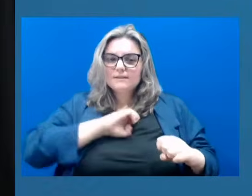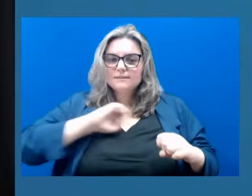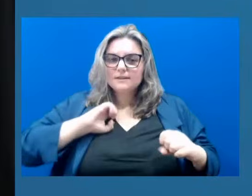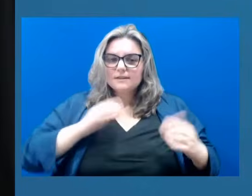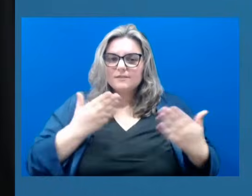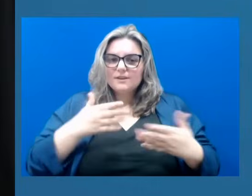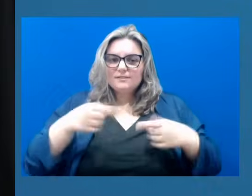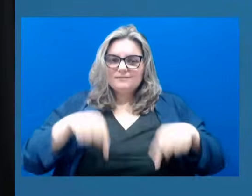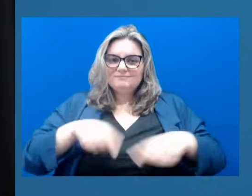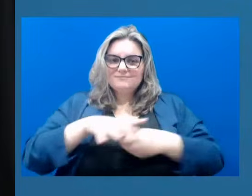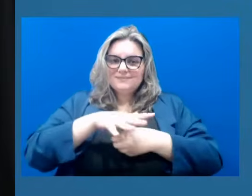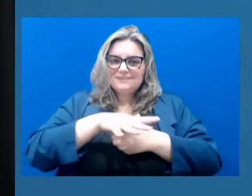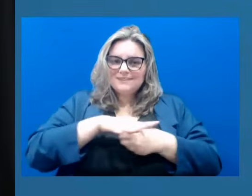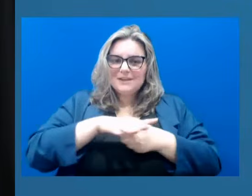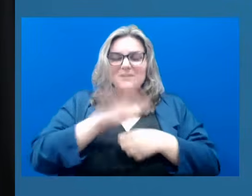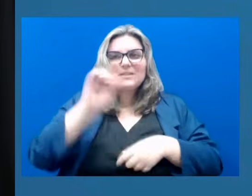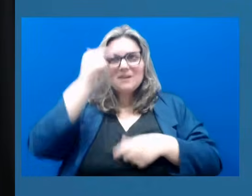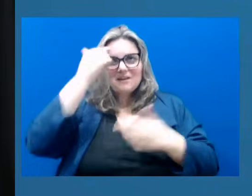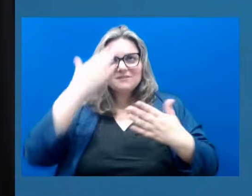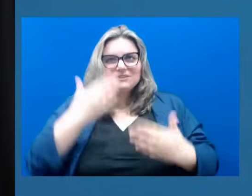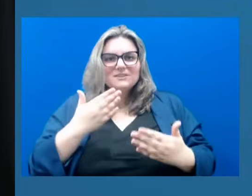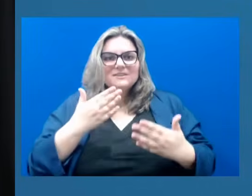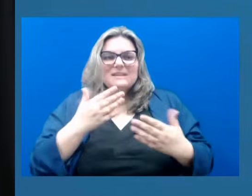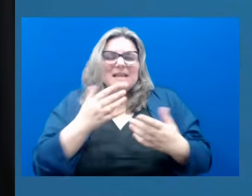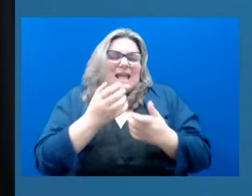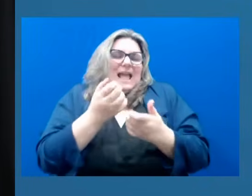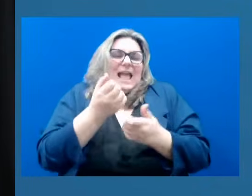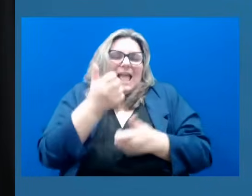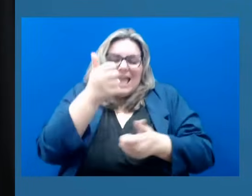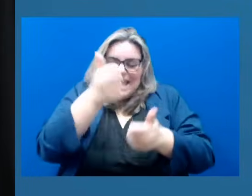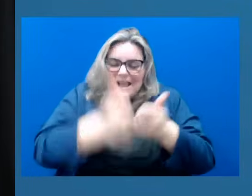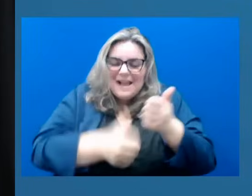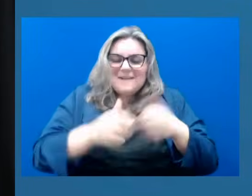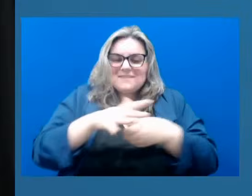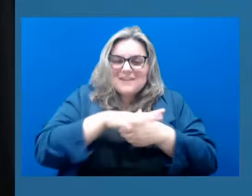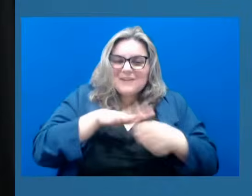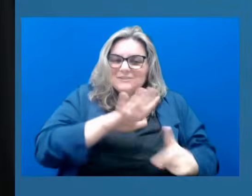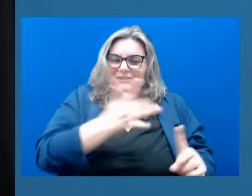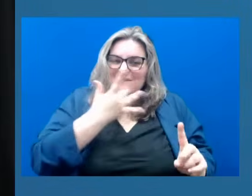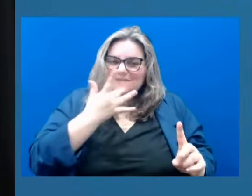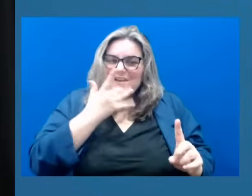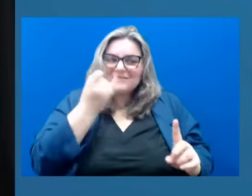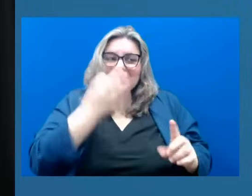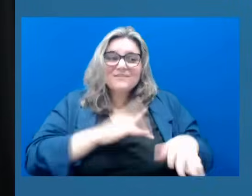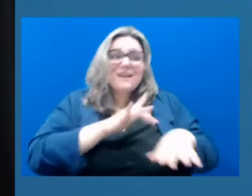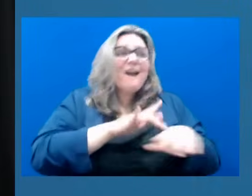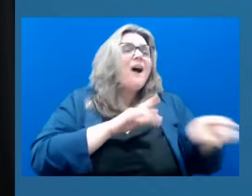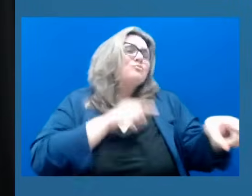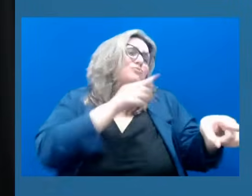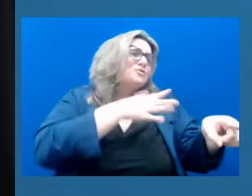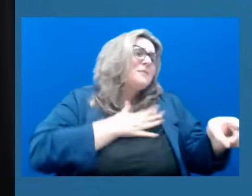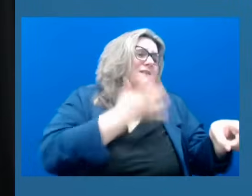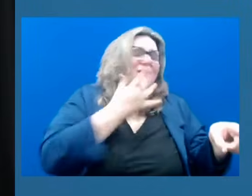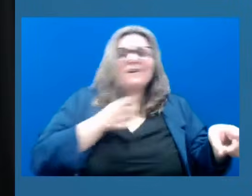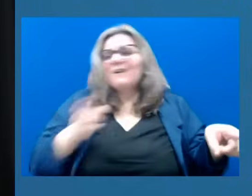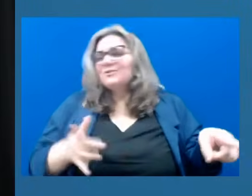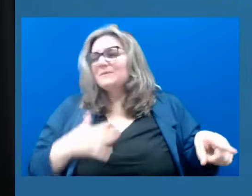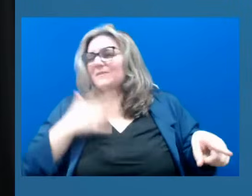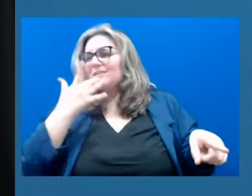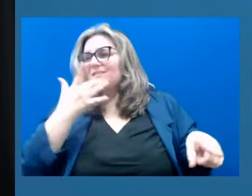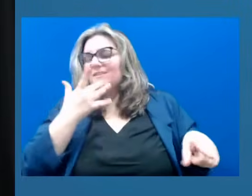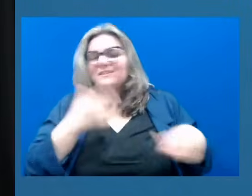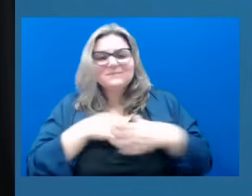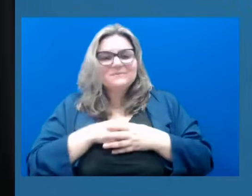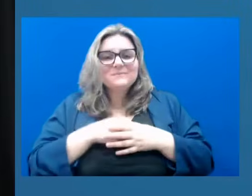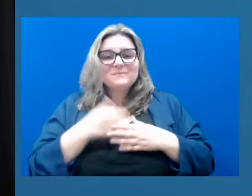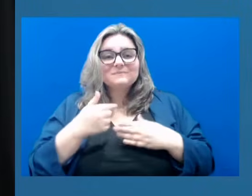62 counties. Everyone is her favorite county when she's in that county. And when I go to the Bronx, I gotta give, the Bronx